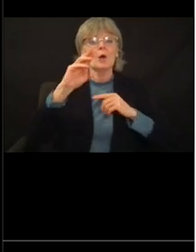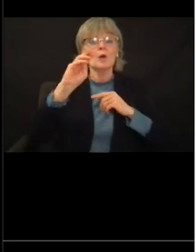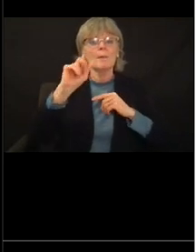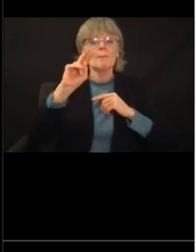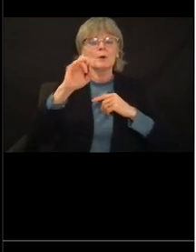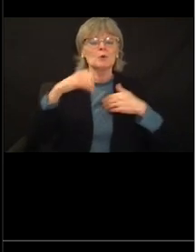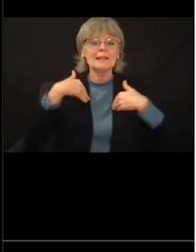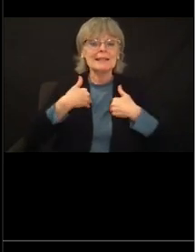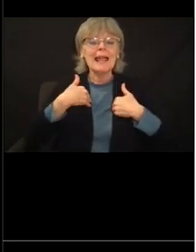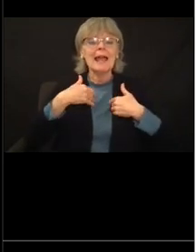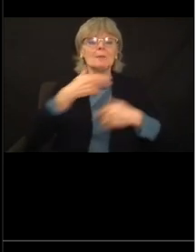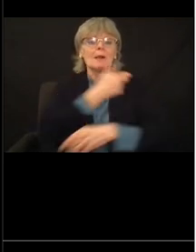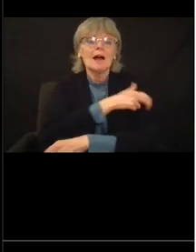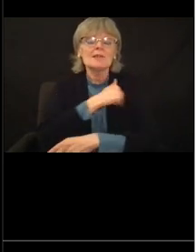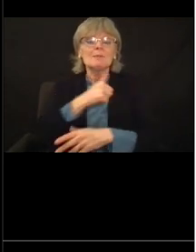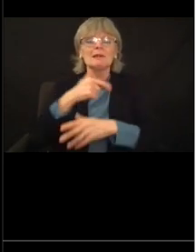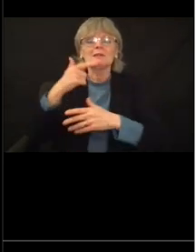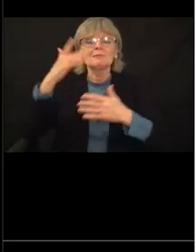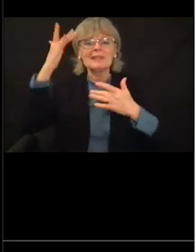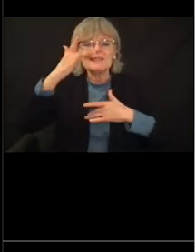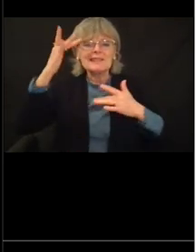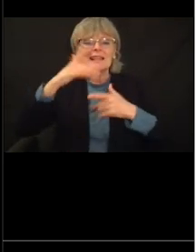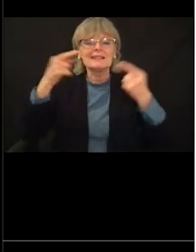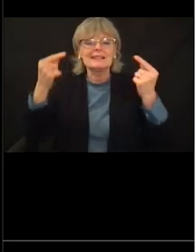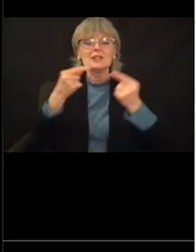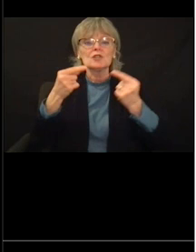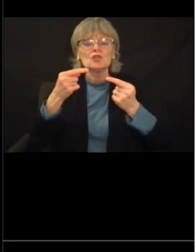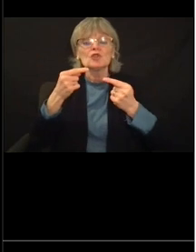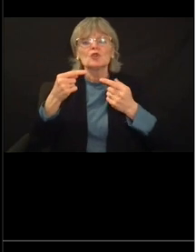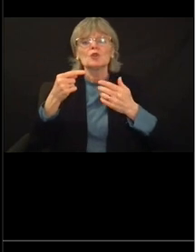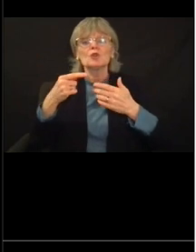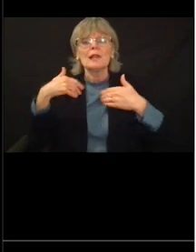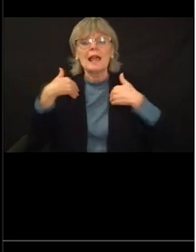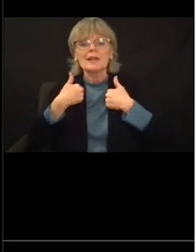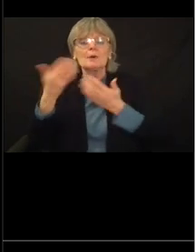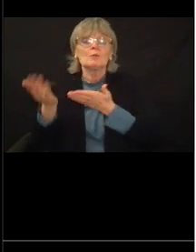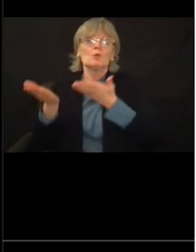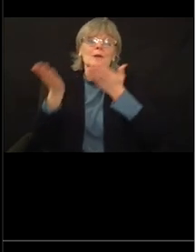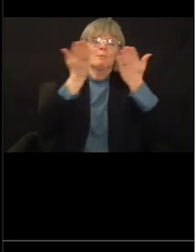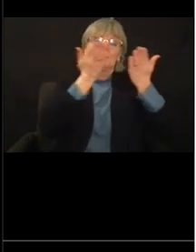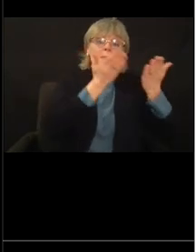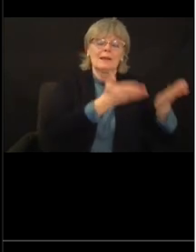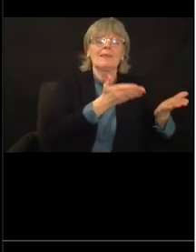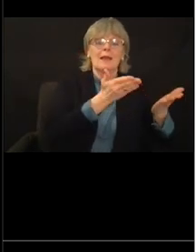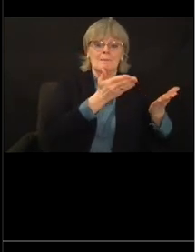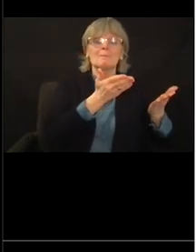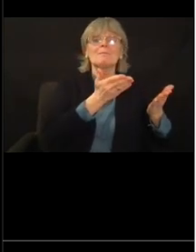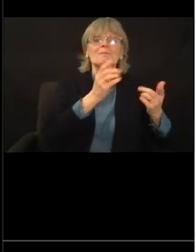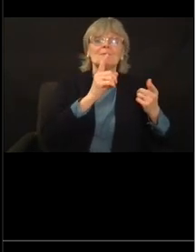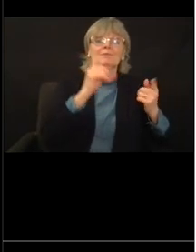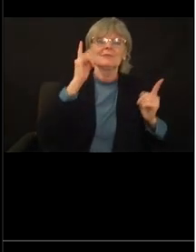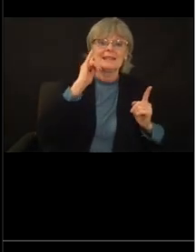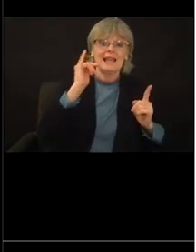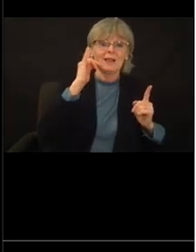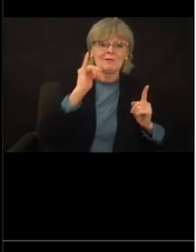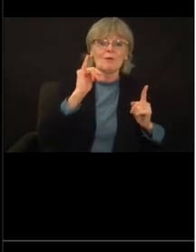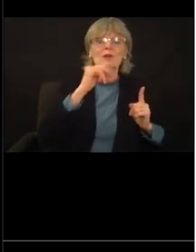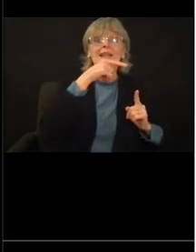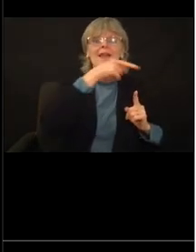sick, injured marine mammals. We bring them in for rehabilitation. In California, they're rescuing a